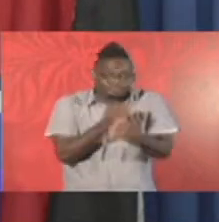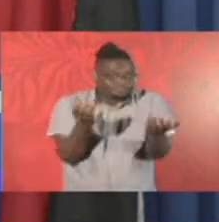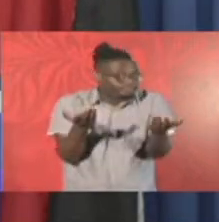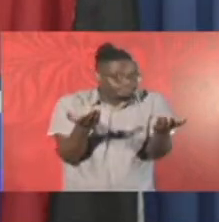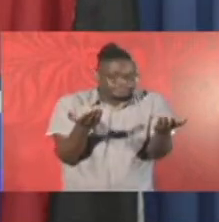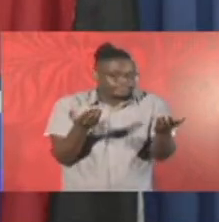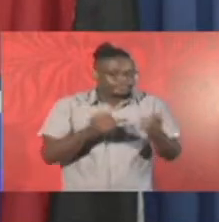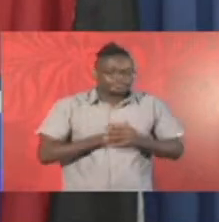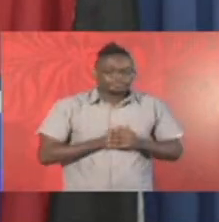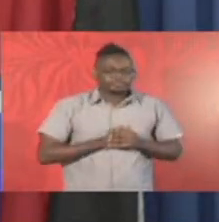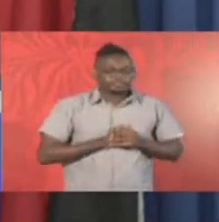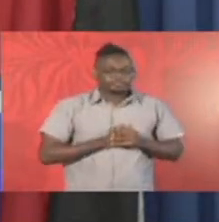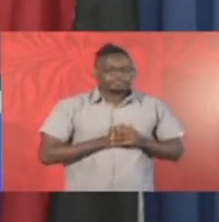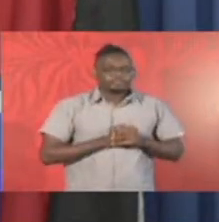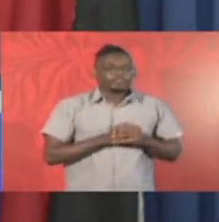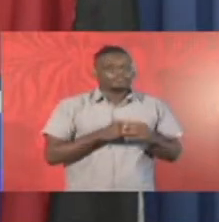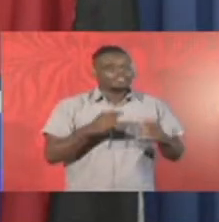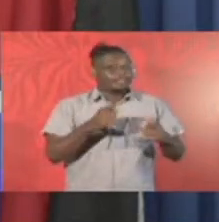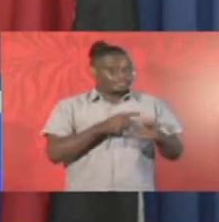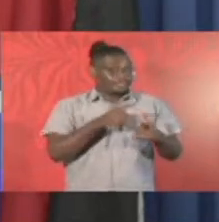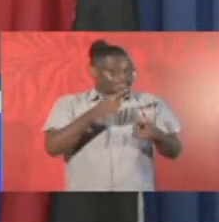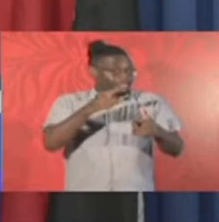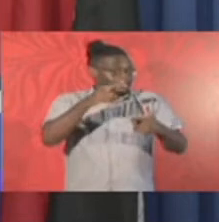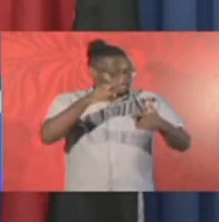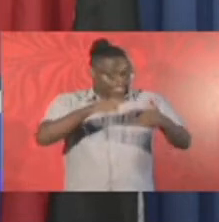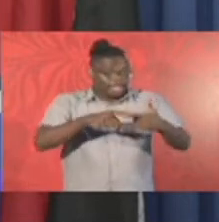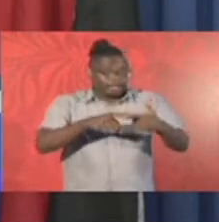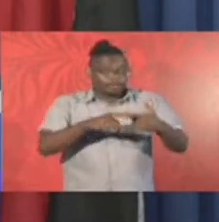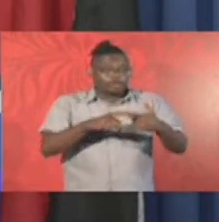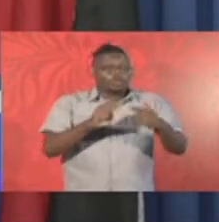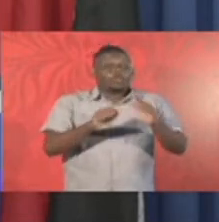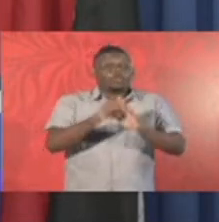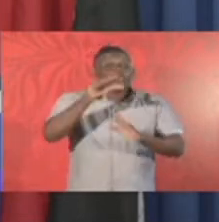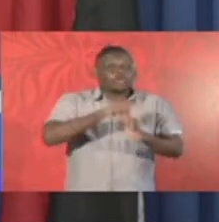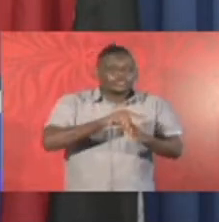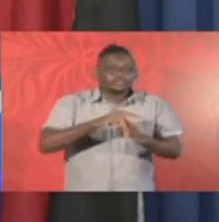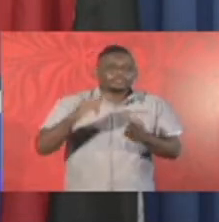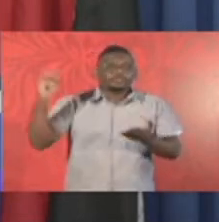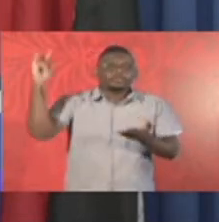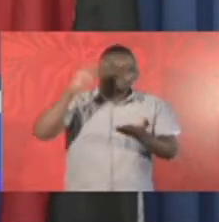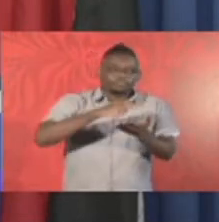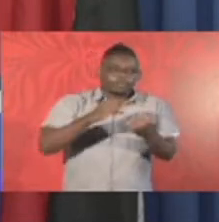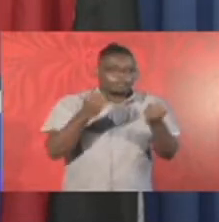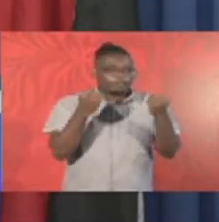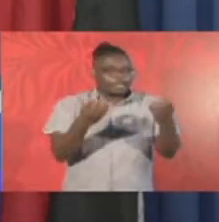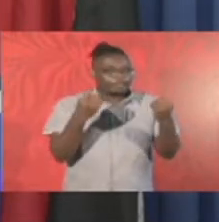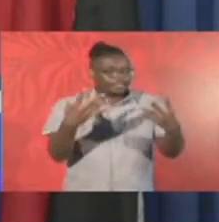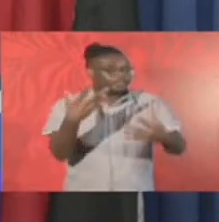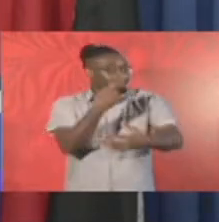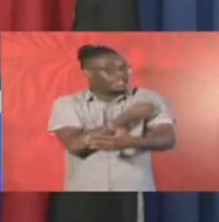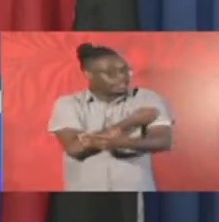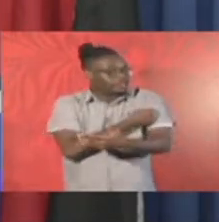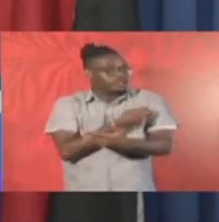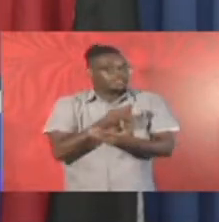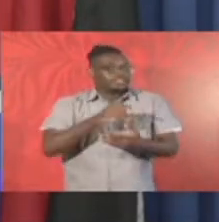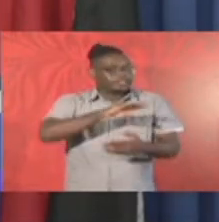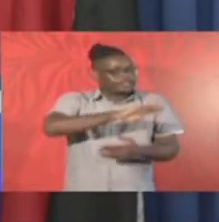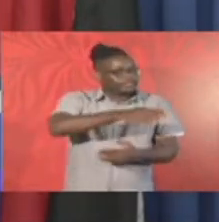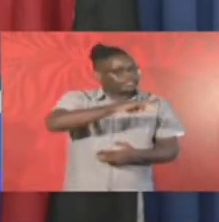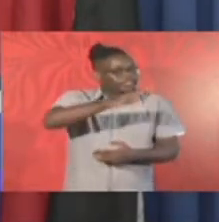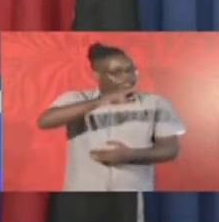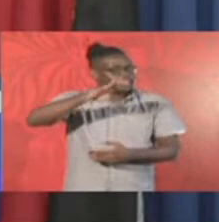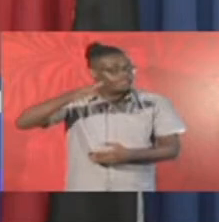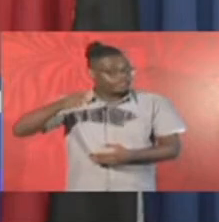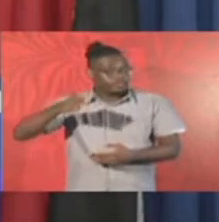in hand, but thankfully the shipments came in, and you had the good news of the variety. We have a